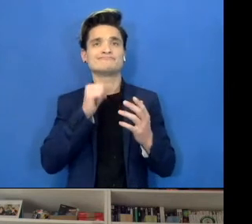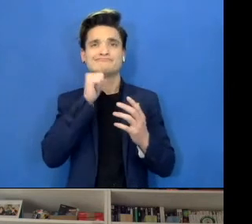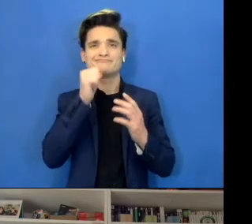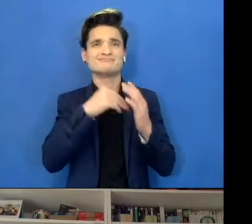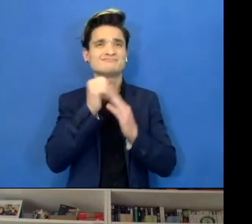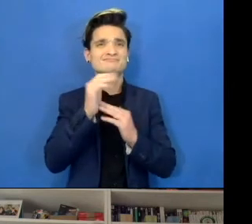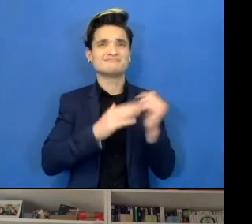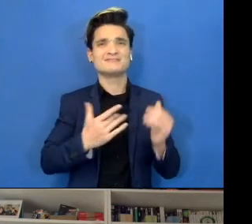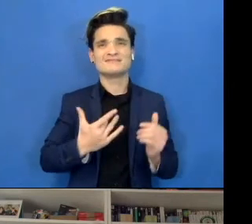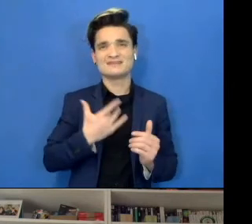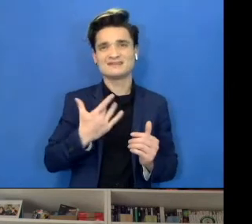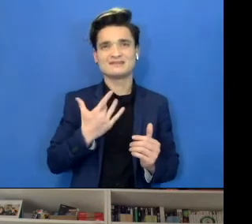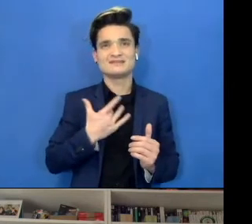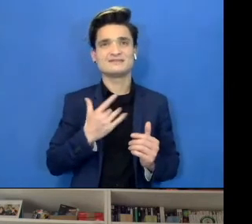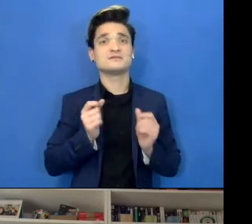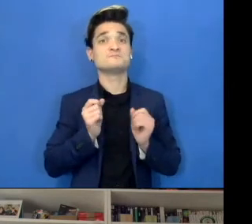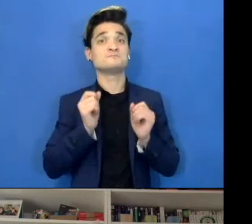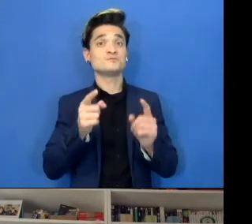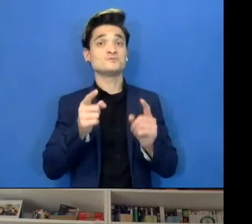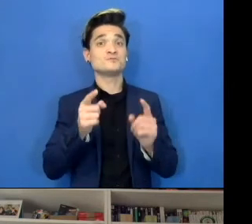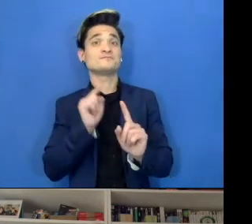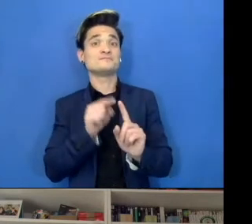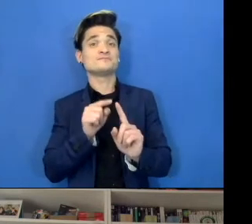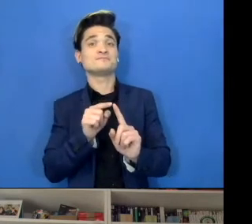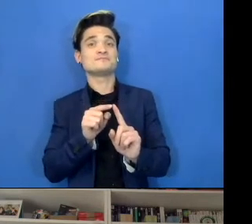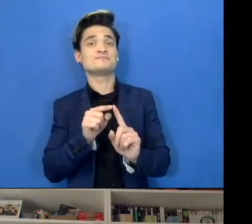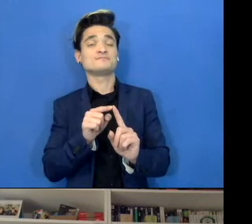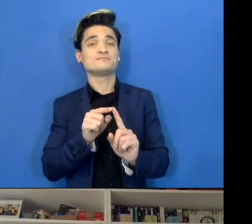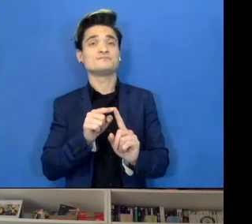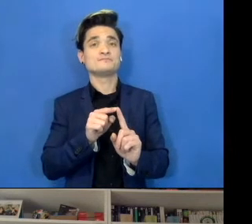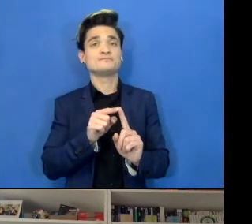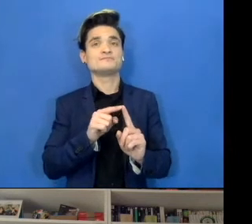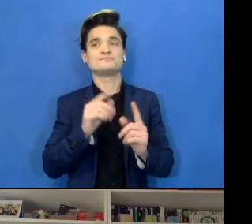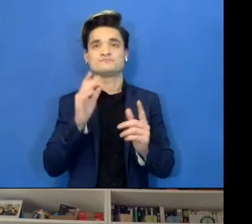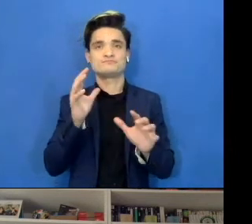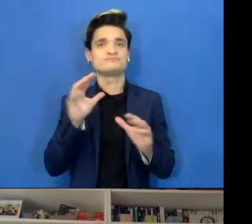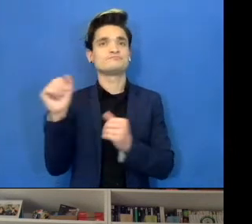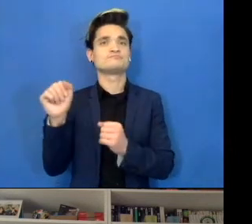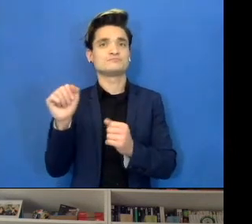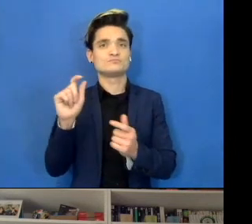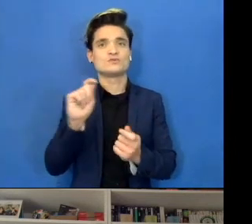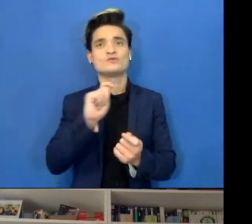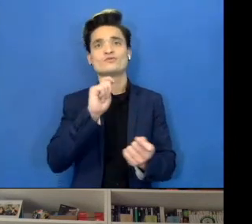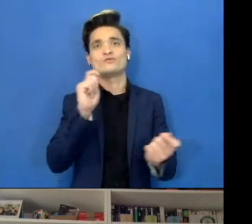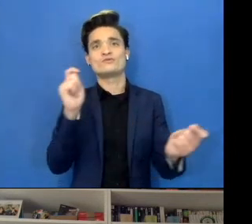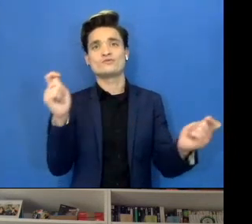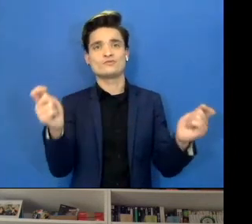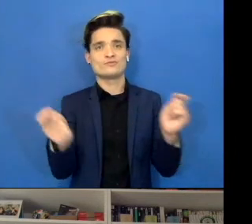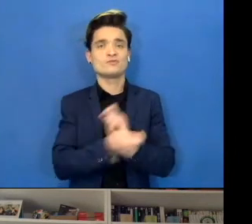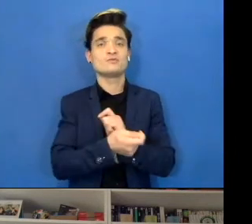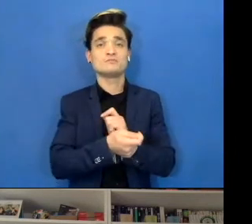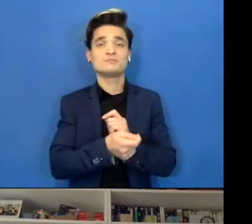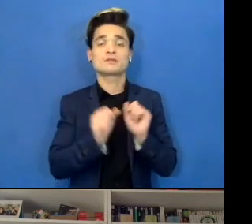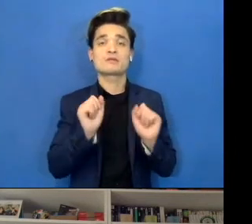improv. But you can also transform it into an element in the scene itself. And I always use this example. For example, you've got